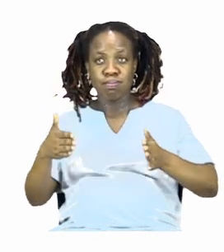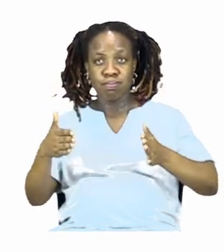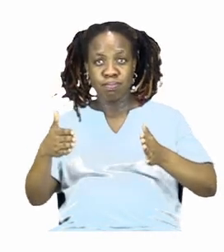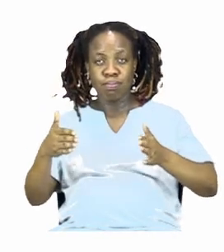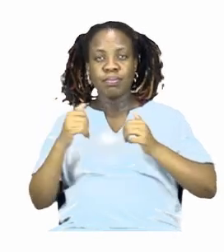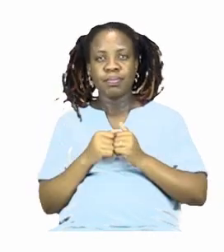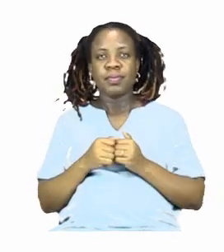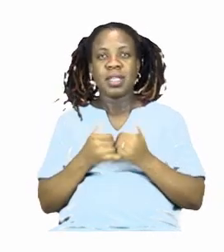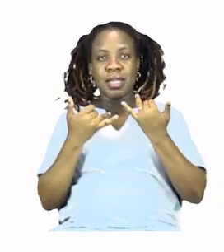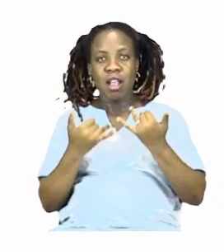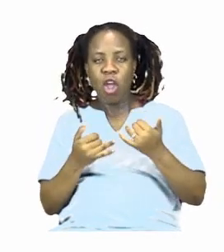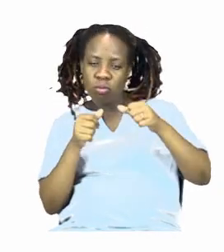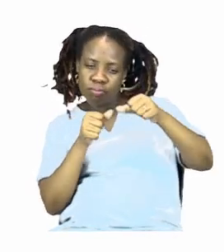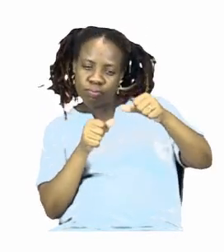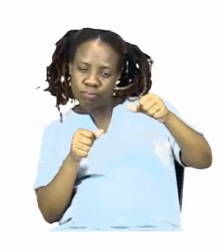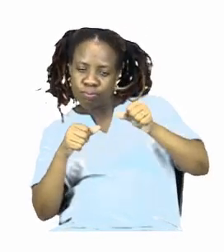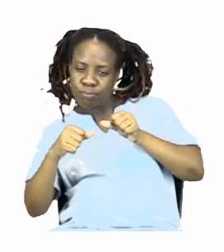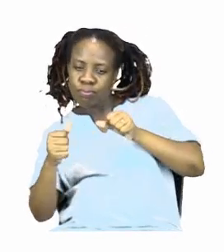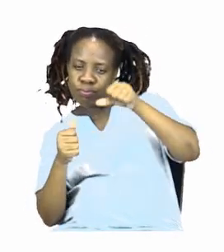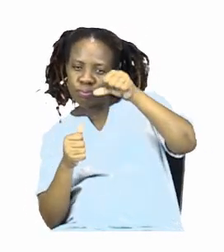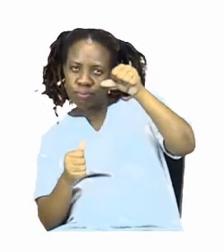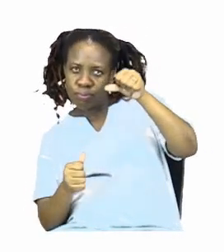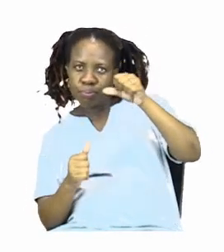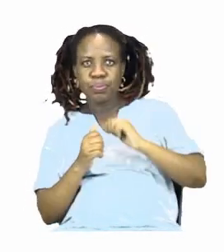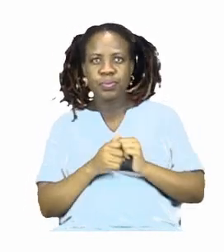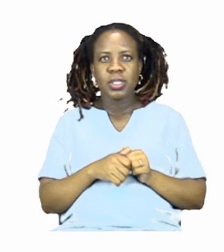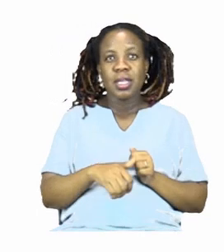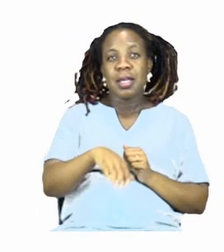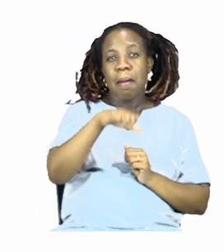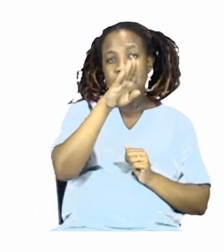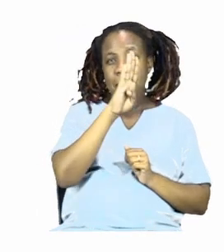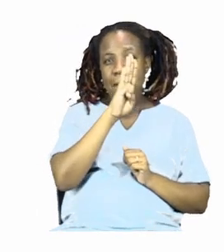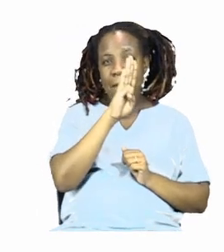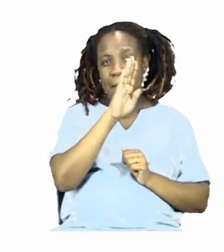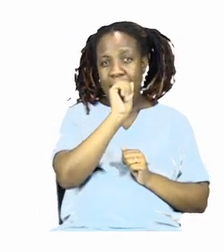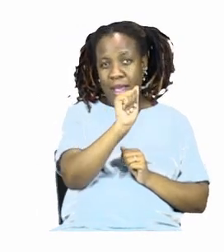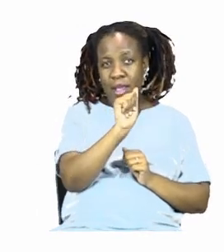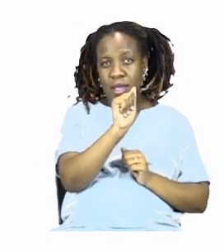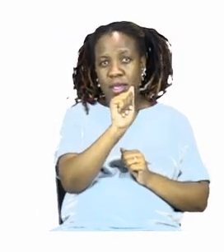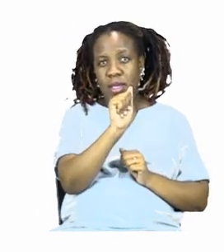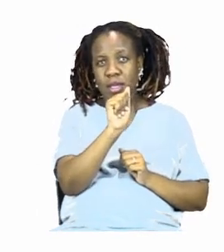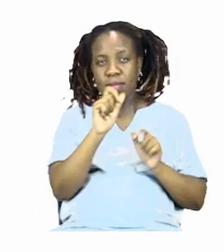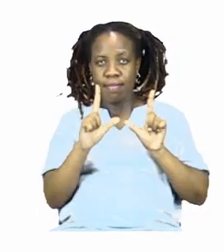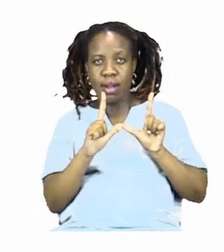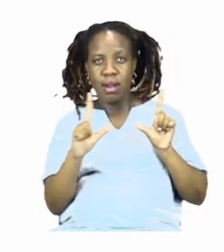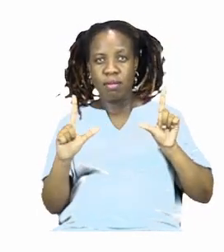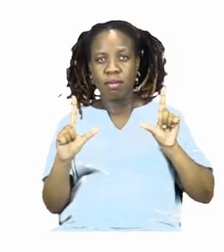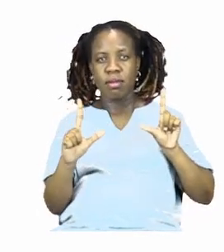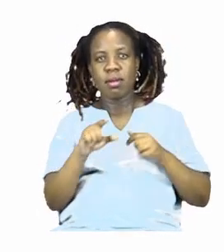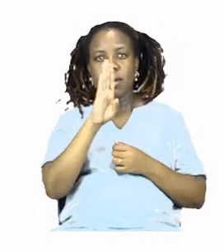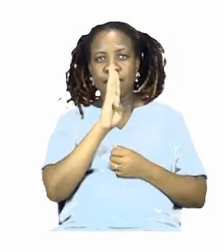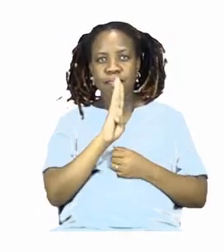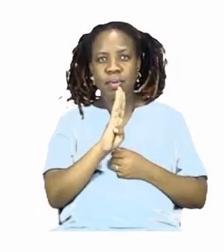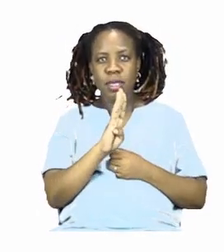record the length, A, B, the width, and C, the height. Now on the